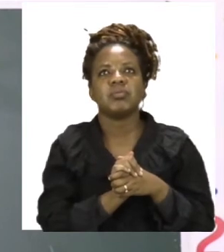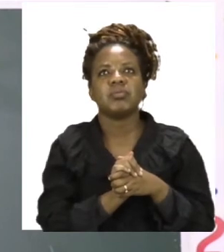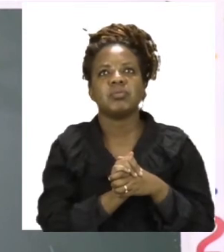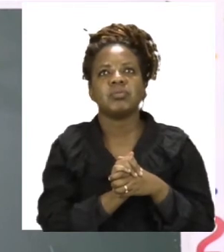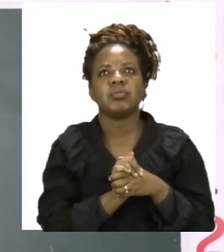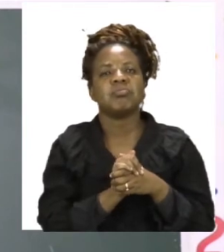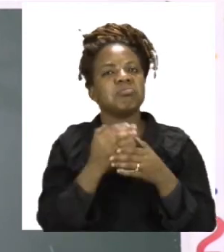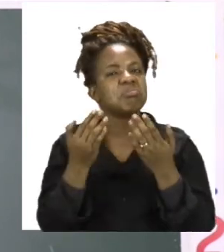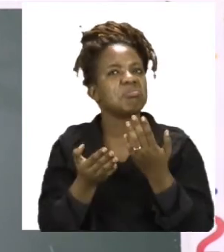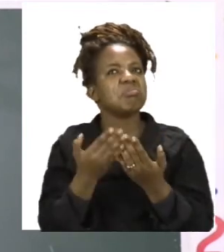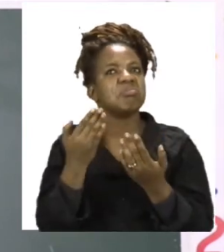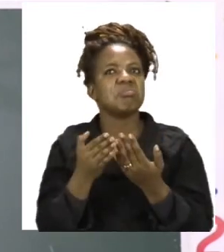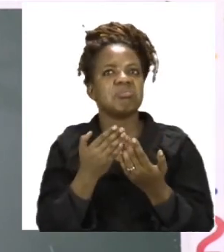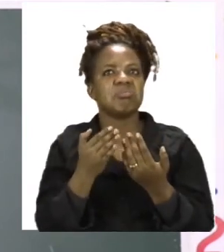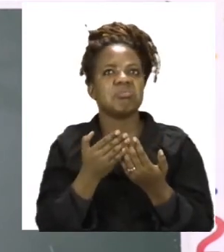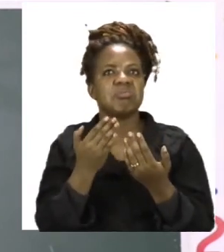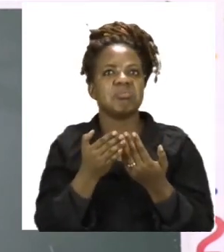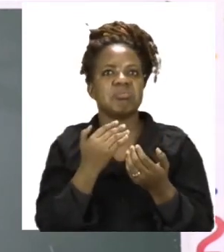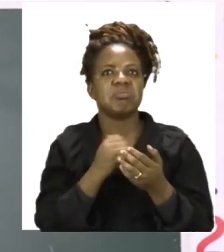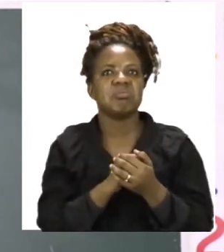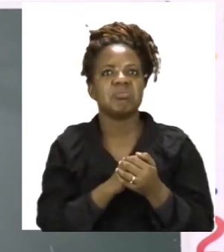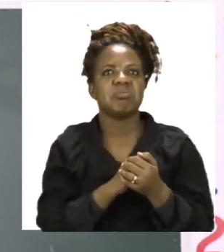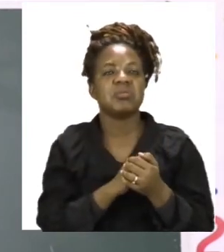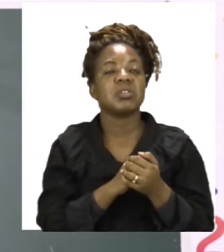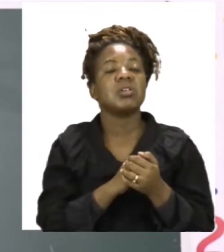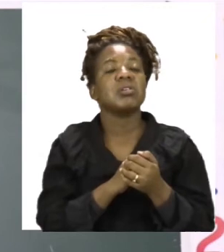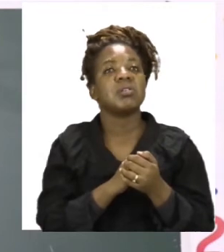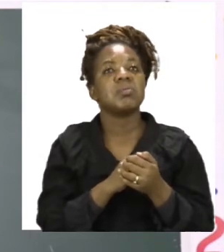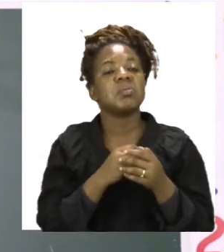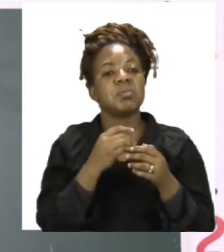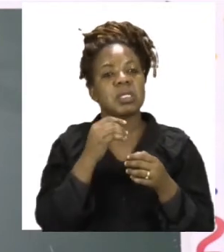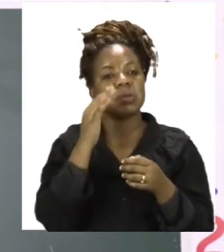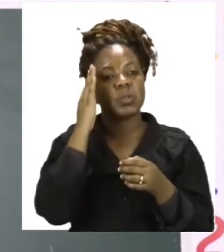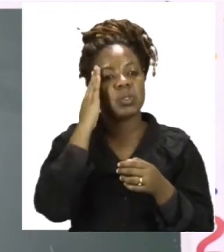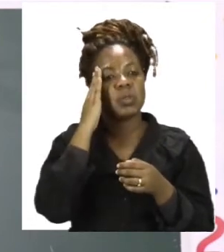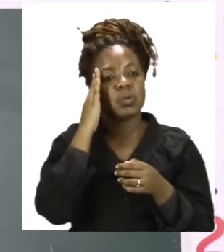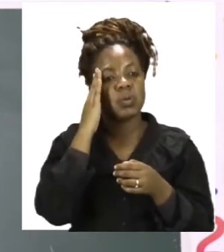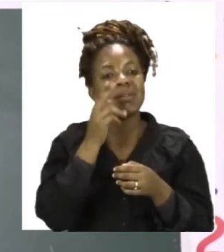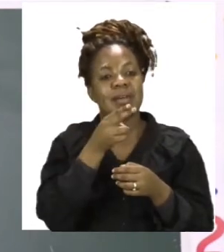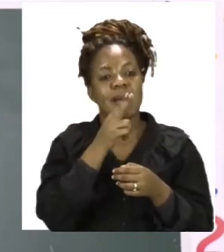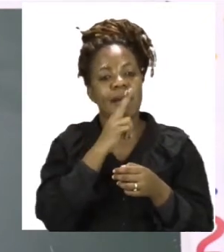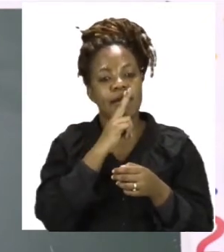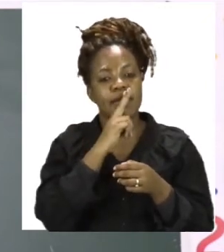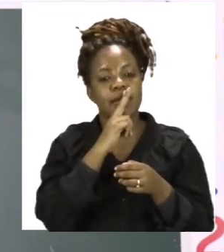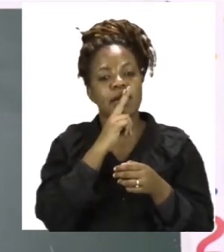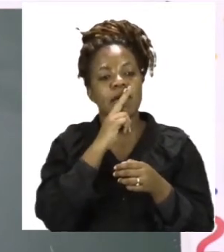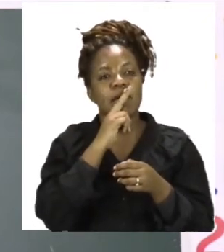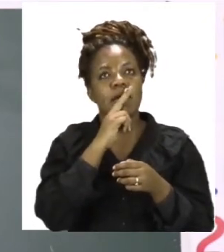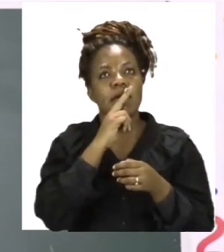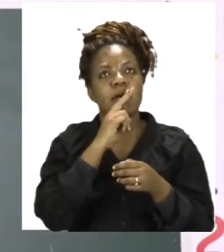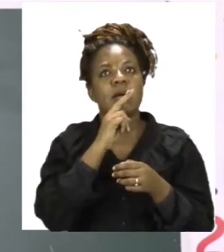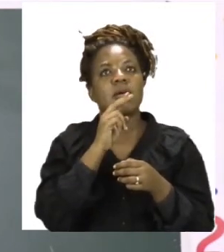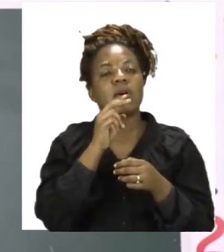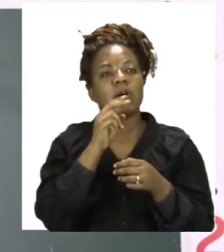this is very easy. So just make sure that your answer counter is a little different from the other counters. I'm going to leave the rest for you to